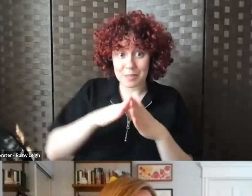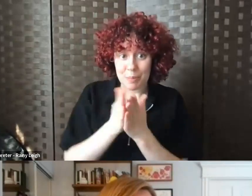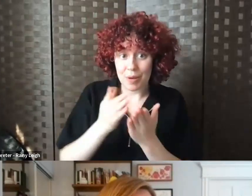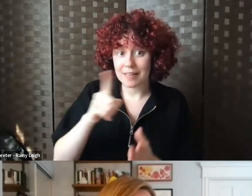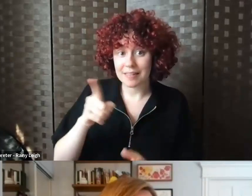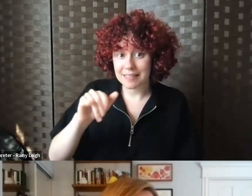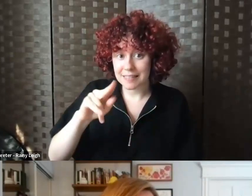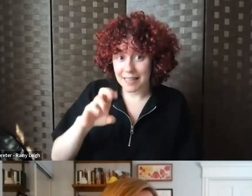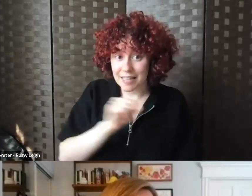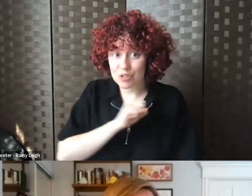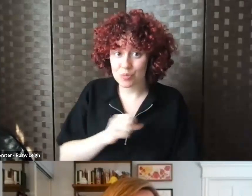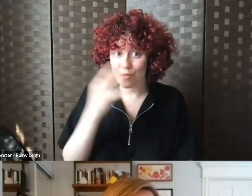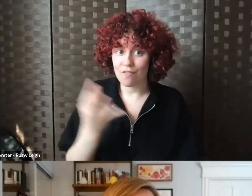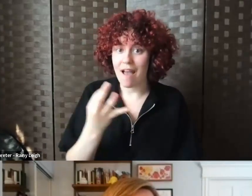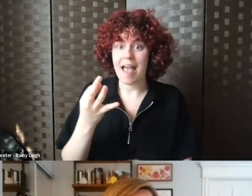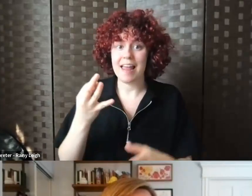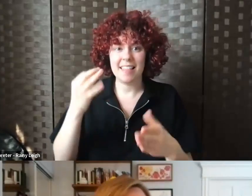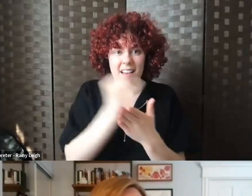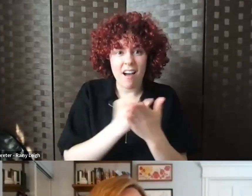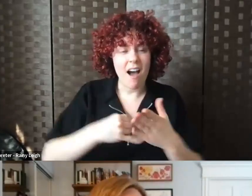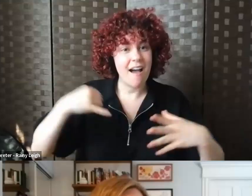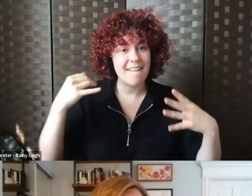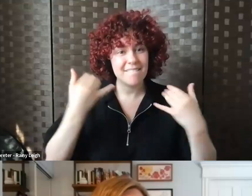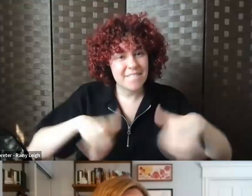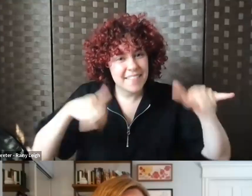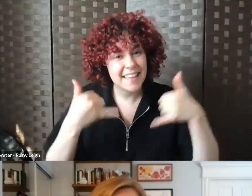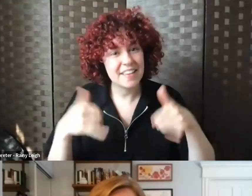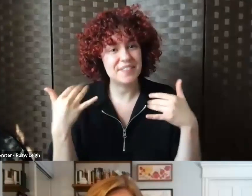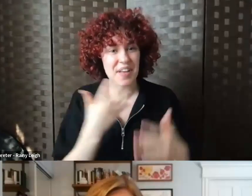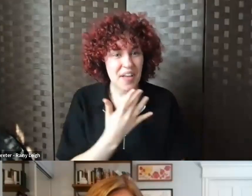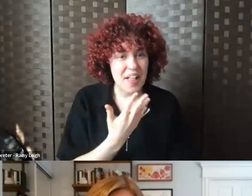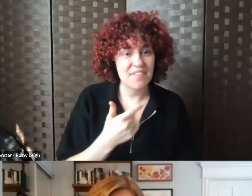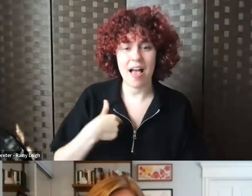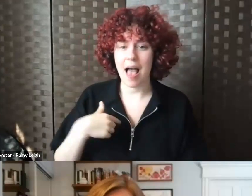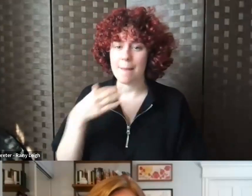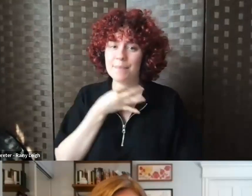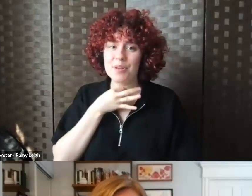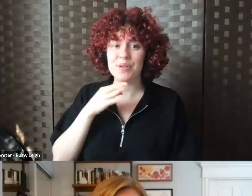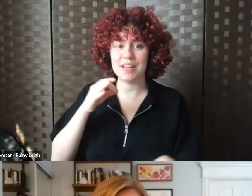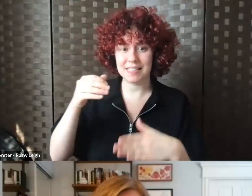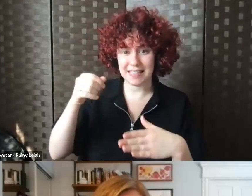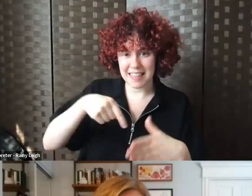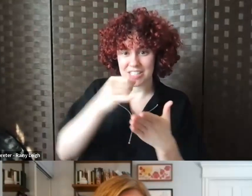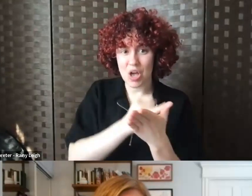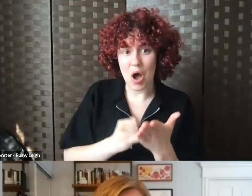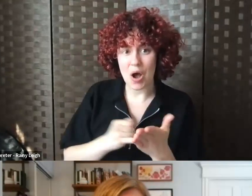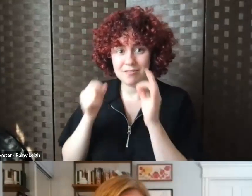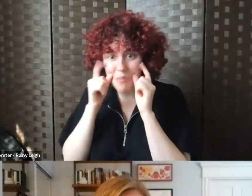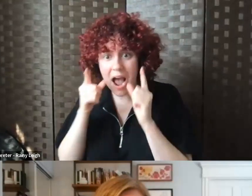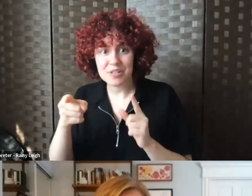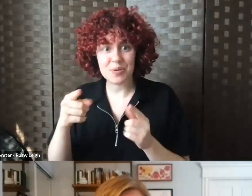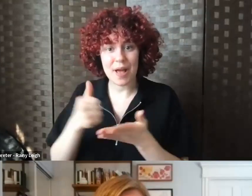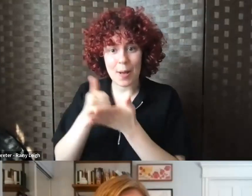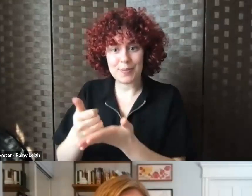wondering if there was anything about the artwork that surprised you or helped you see new elements in the story that you didn't anticipate.